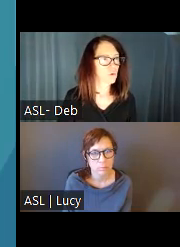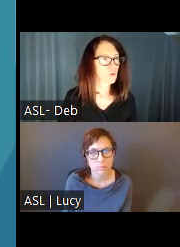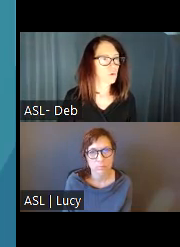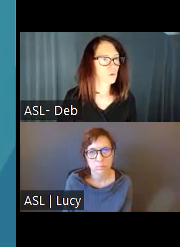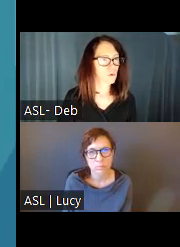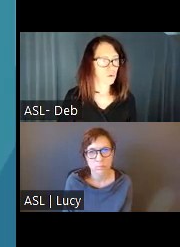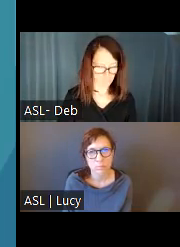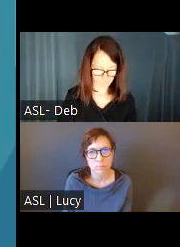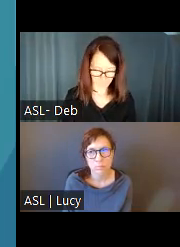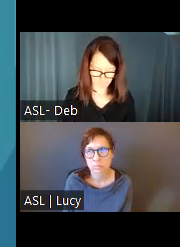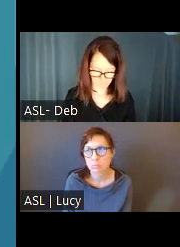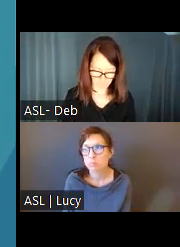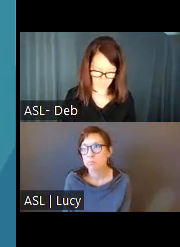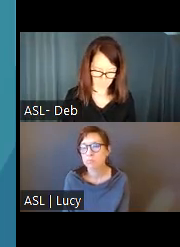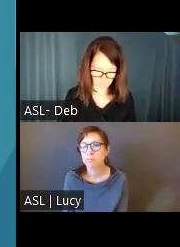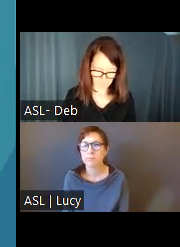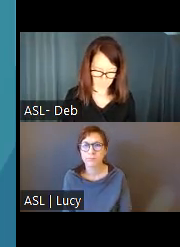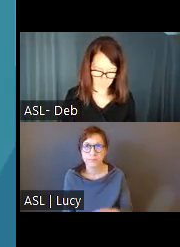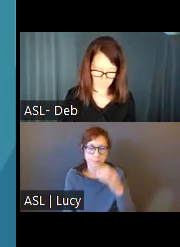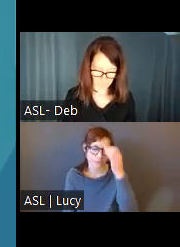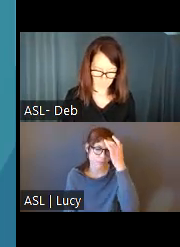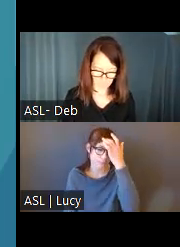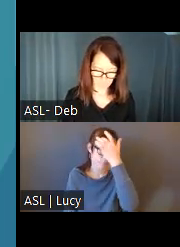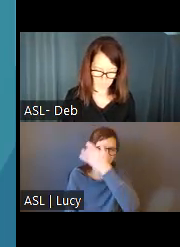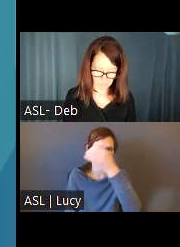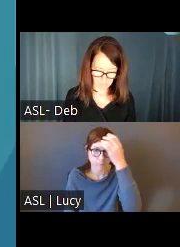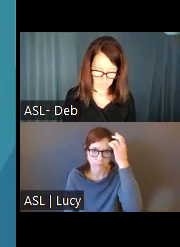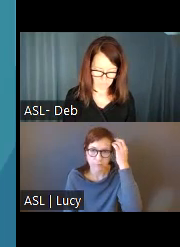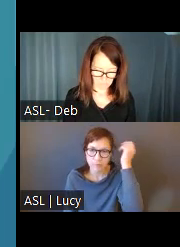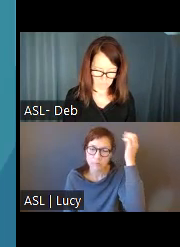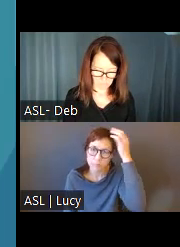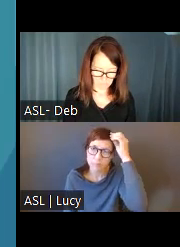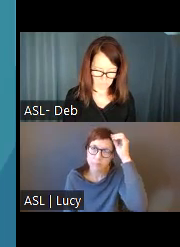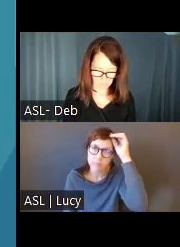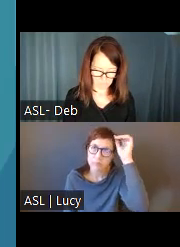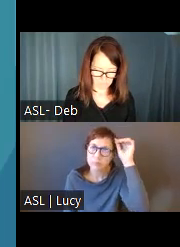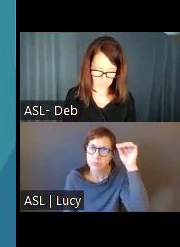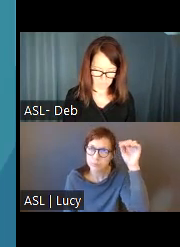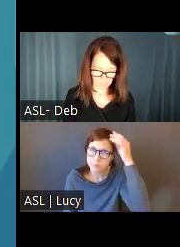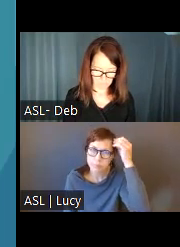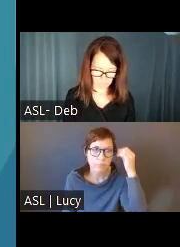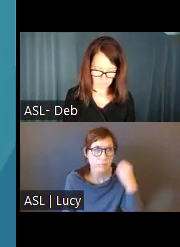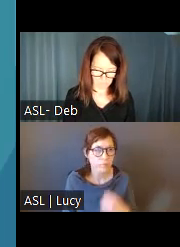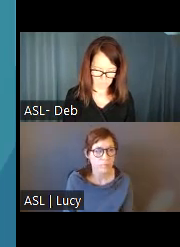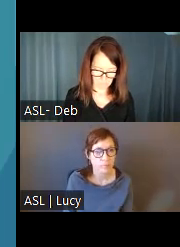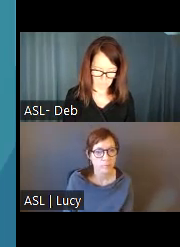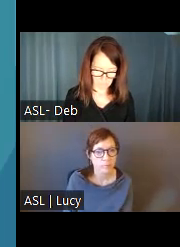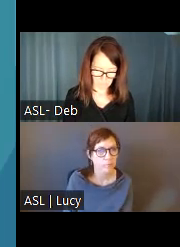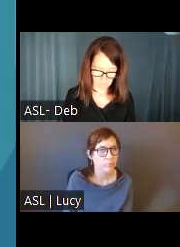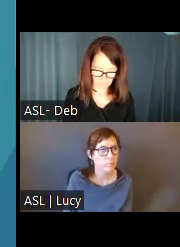We're at 9:30. I think we're still waiting for some council members. I see that Caroline has joined.